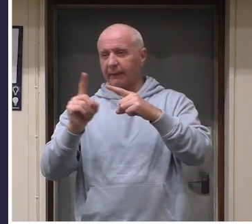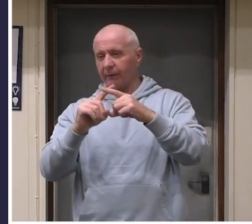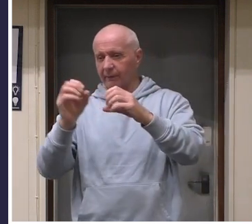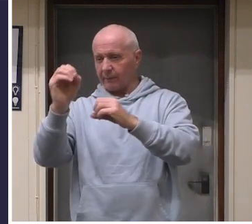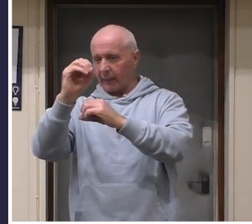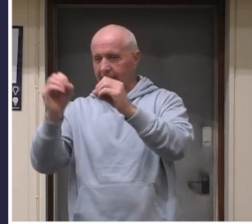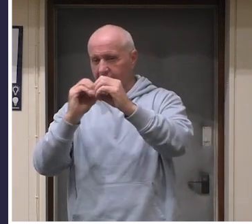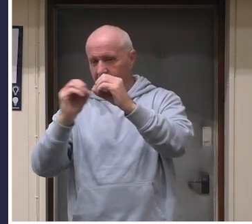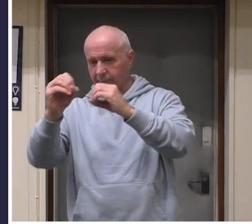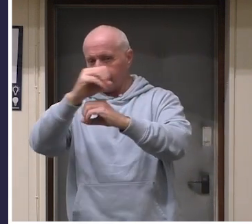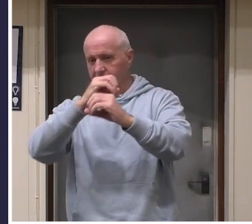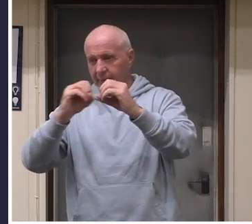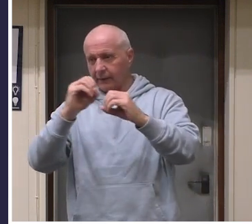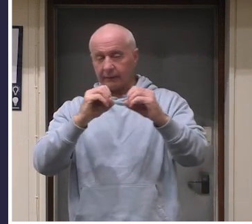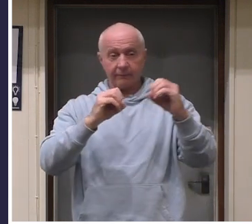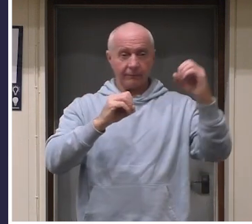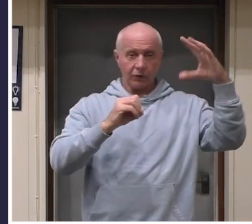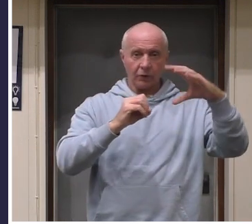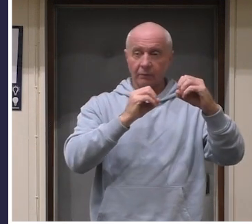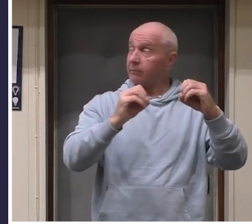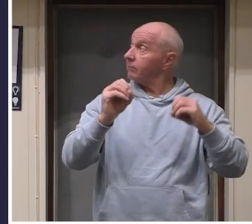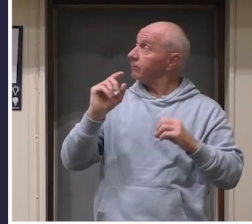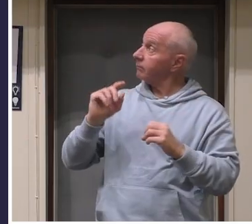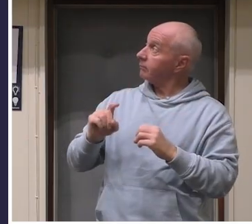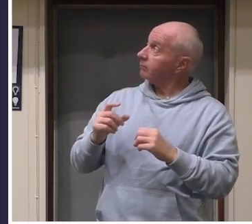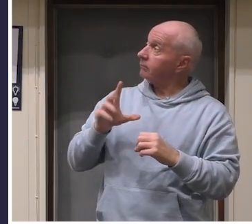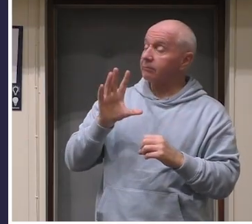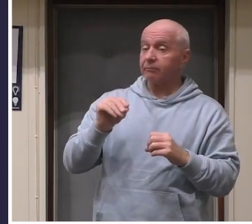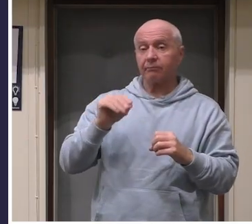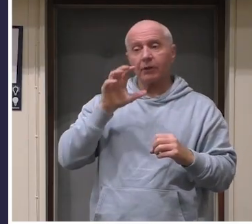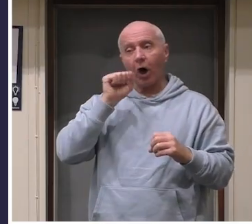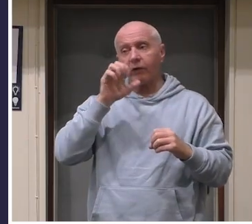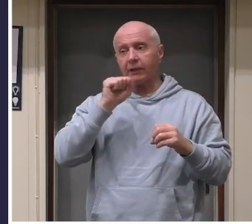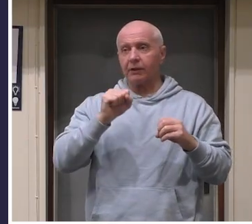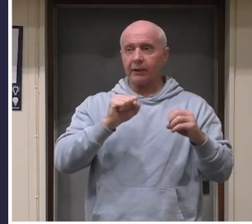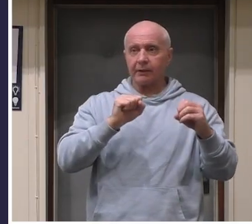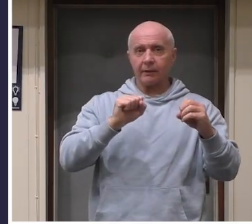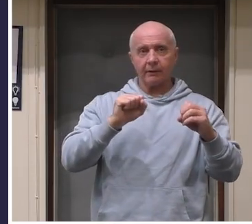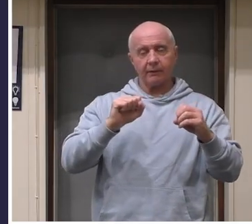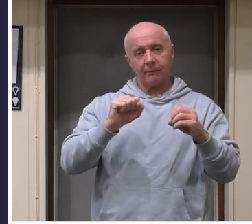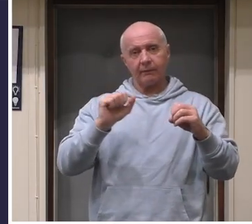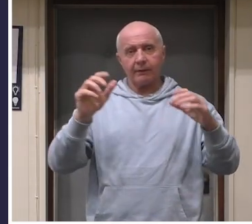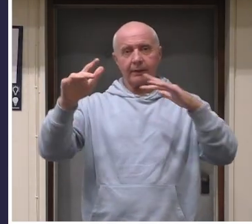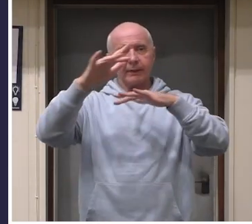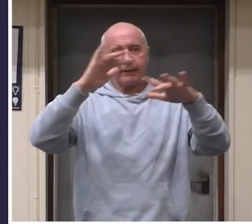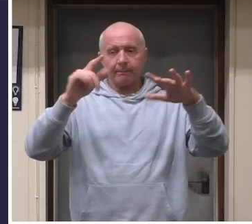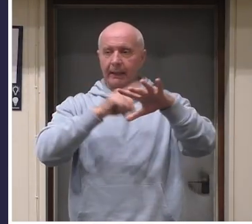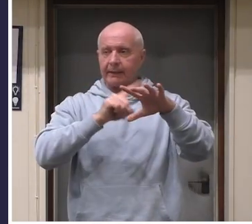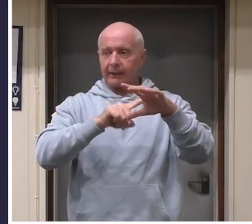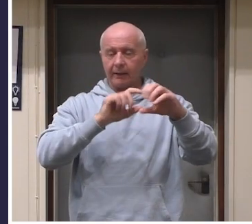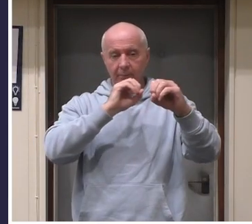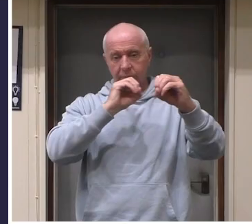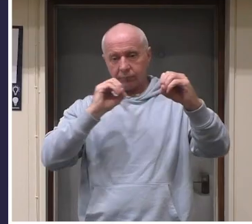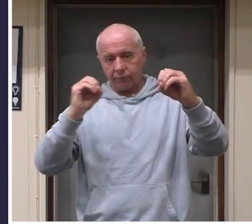what the gravitational field of an object is, and the orange curve there is the space-time curvature that the object causes when it's sitting in